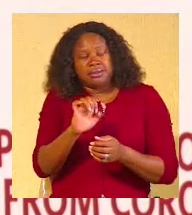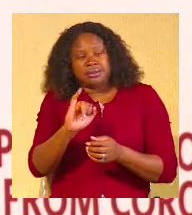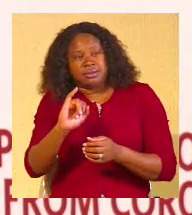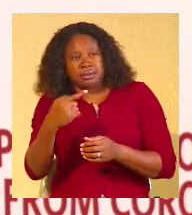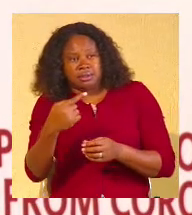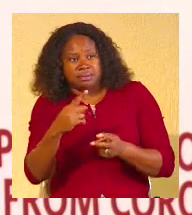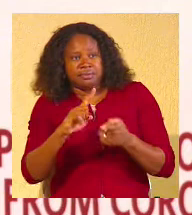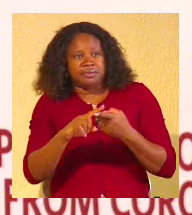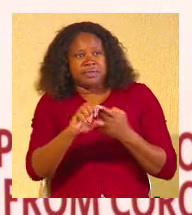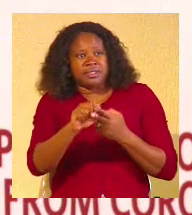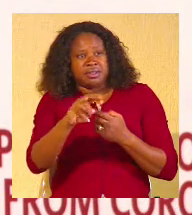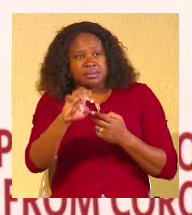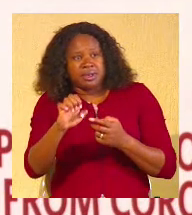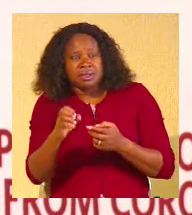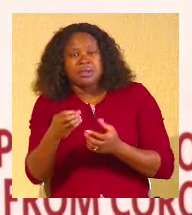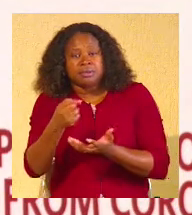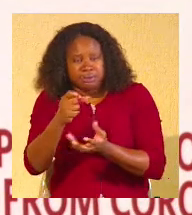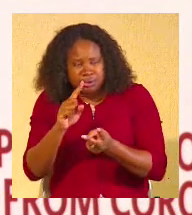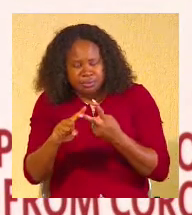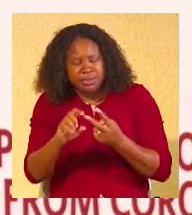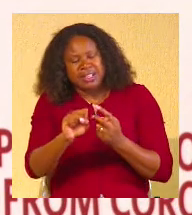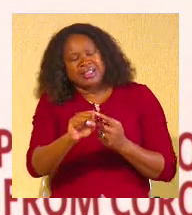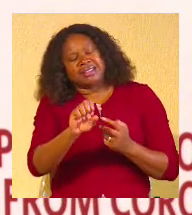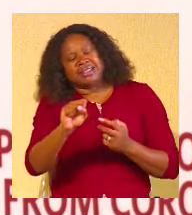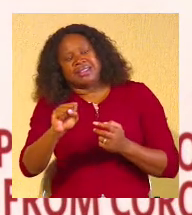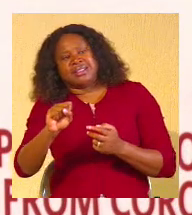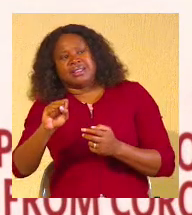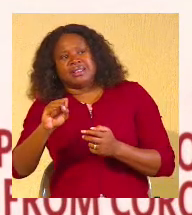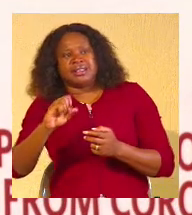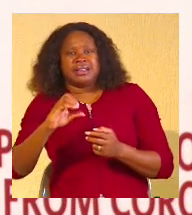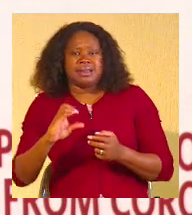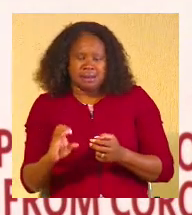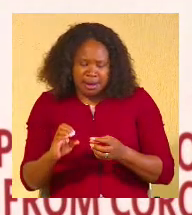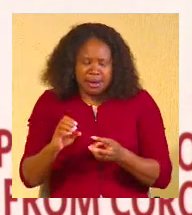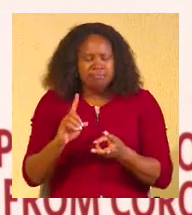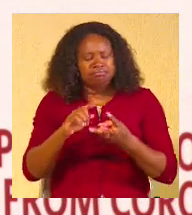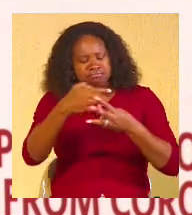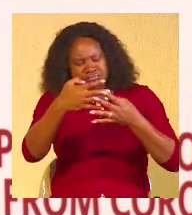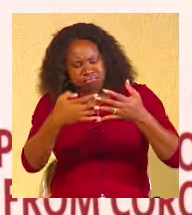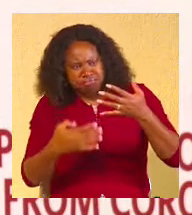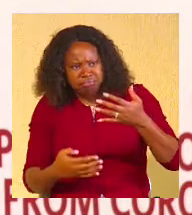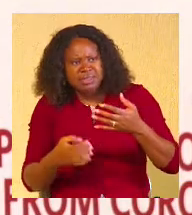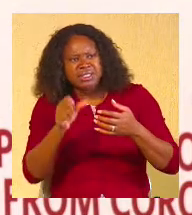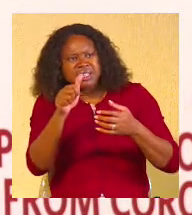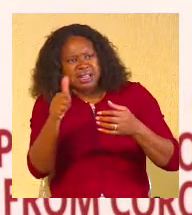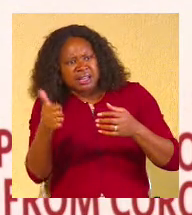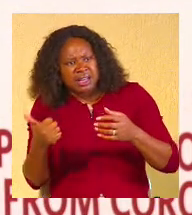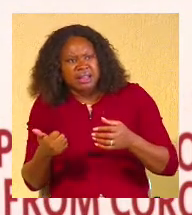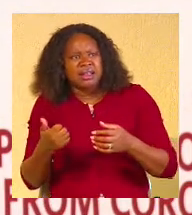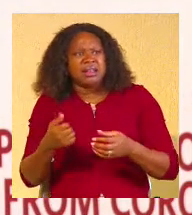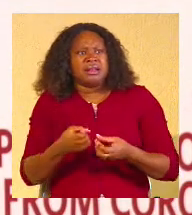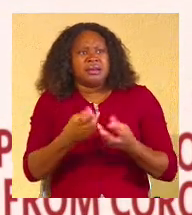Package, and SSC Economic Stimulus Package, and all these and many others